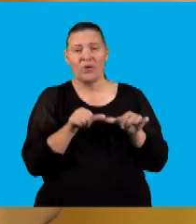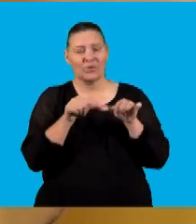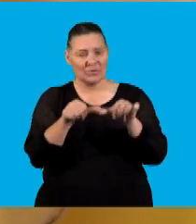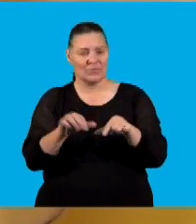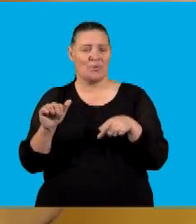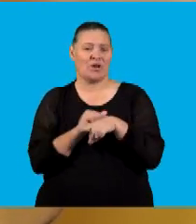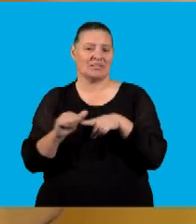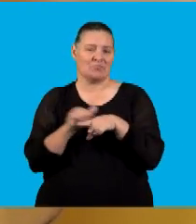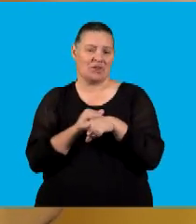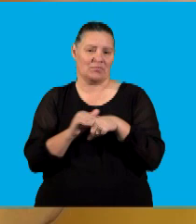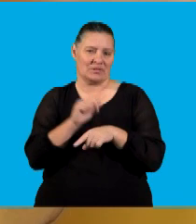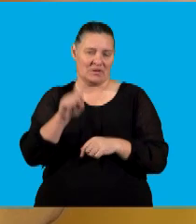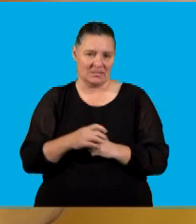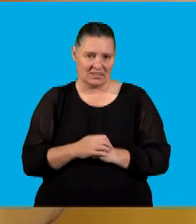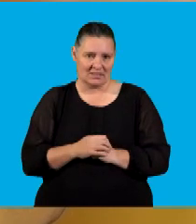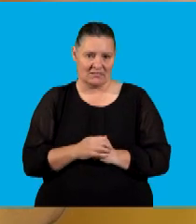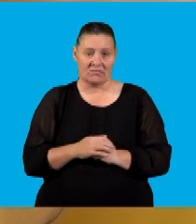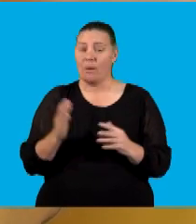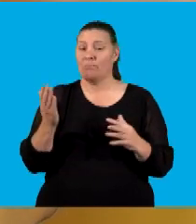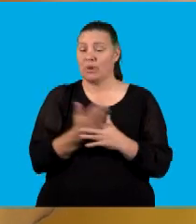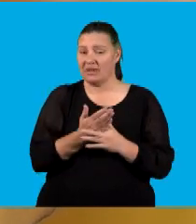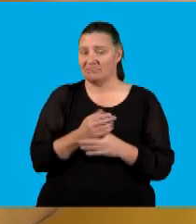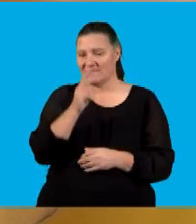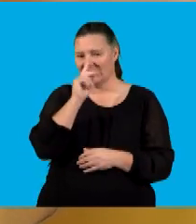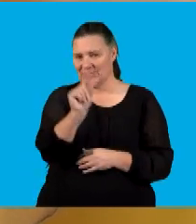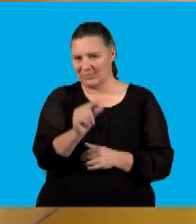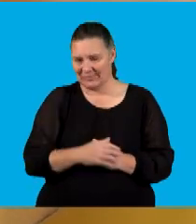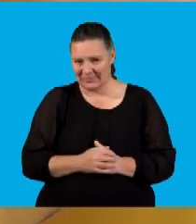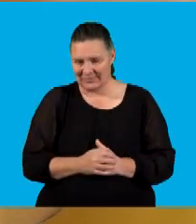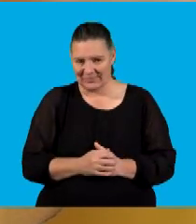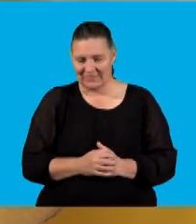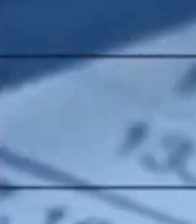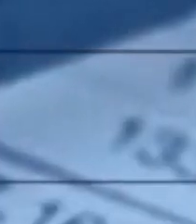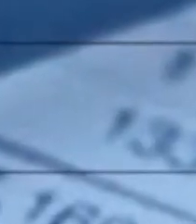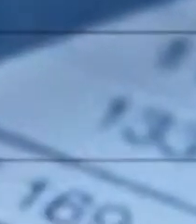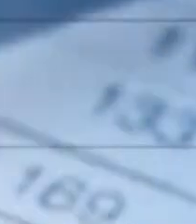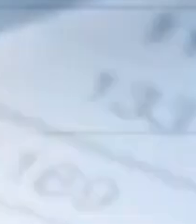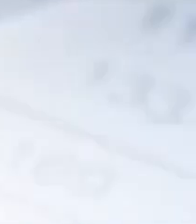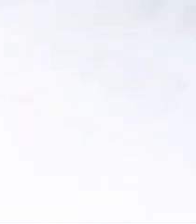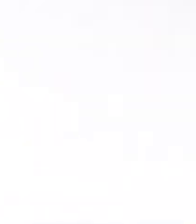that you continue to practice this. We are going to go for an ad break. See you shortly.